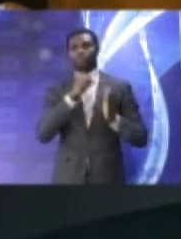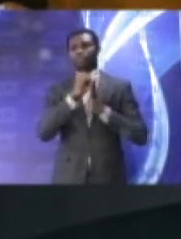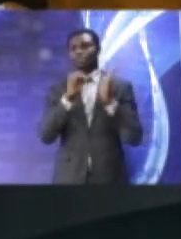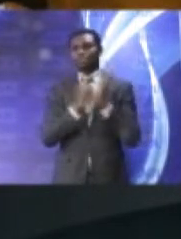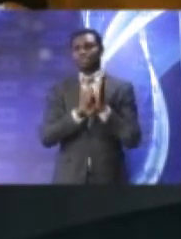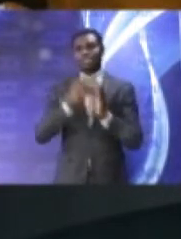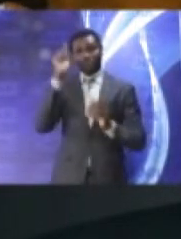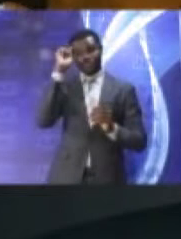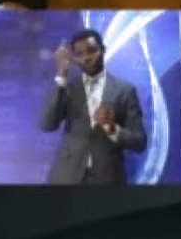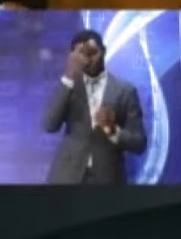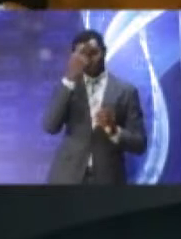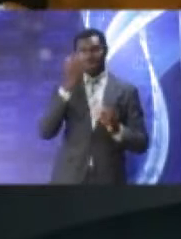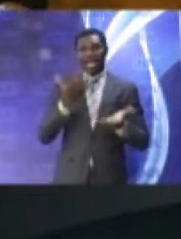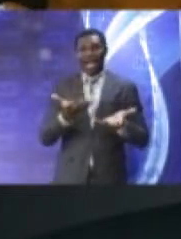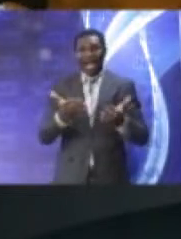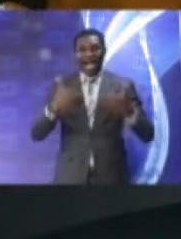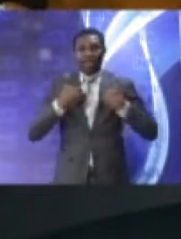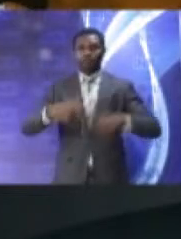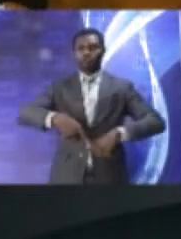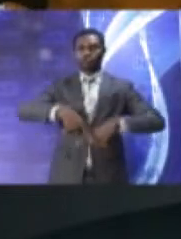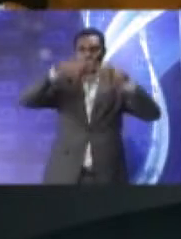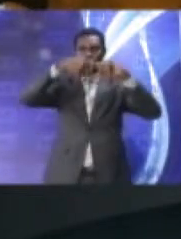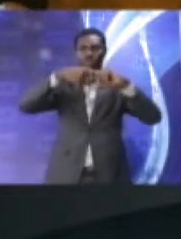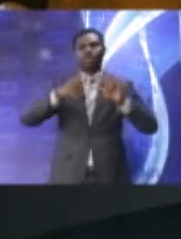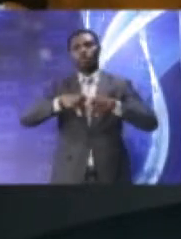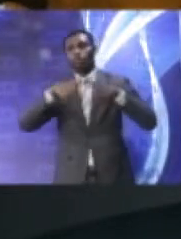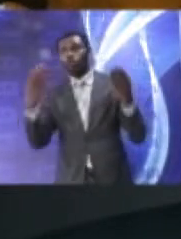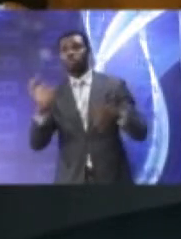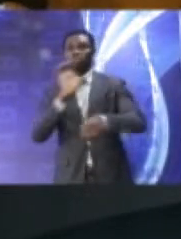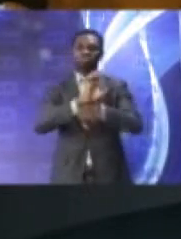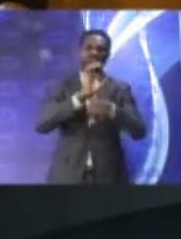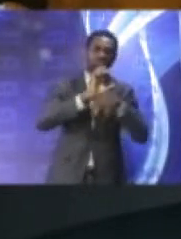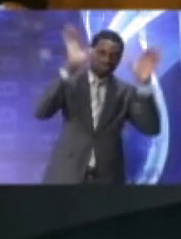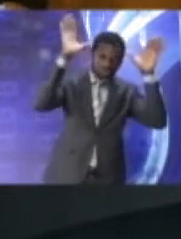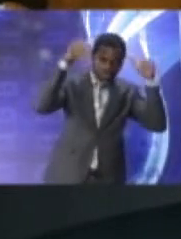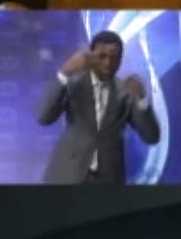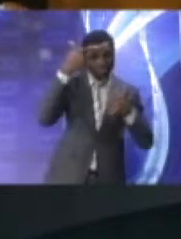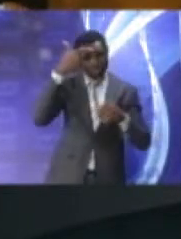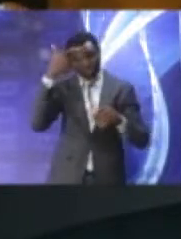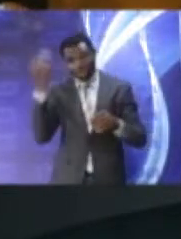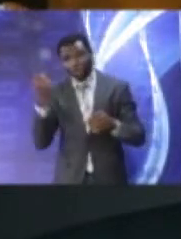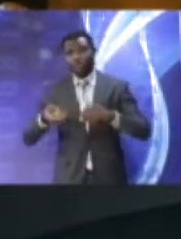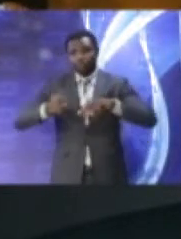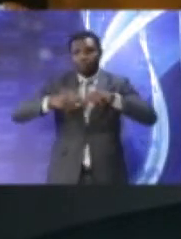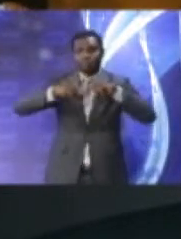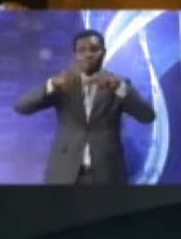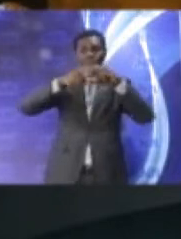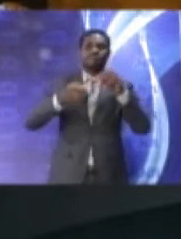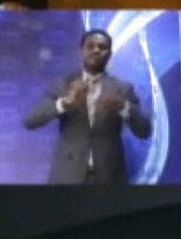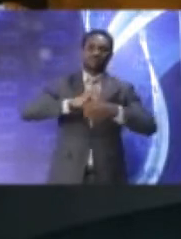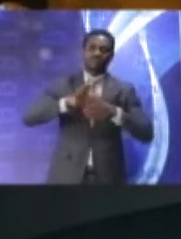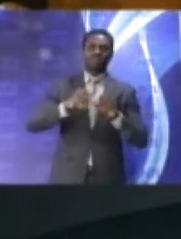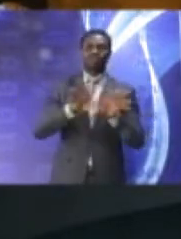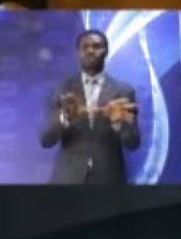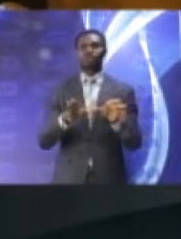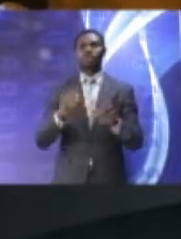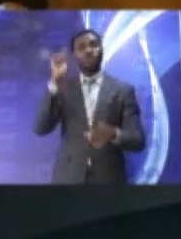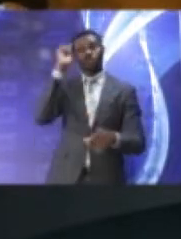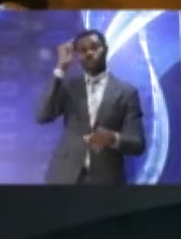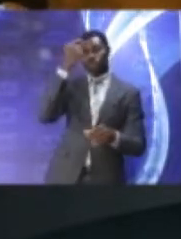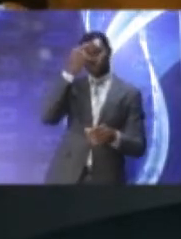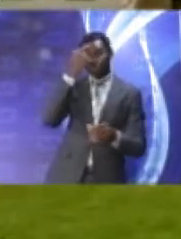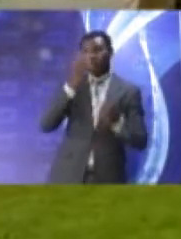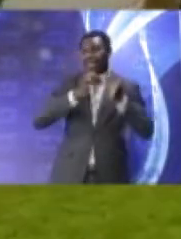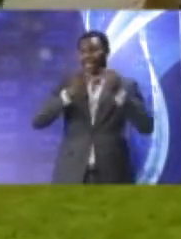churches and mosques indefinitely as a result of the rising cases of COVID-19 in the state. Governor Babajide Sanwo-Olu, at a